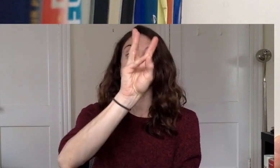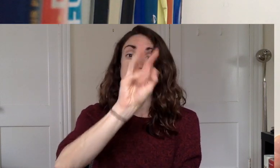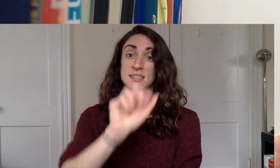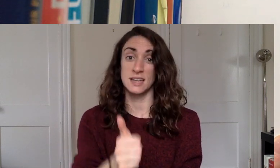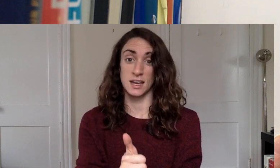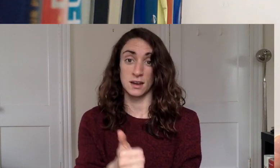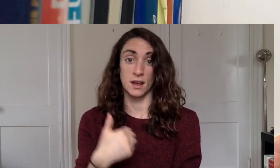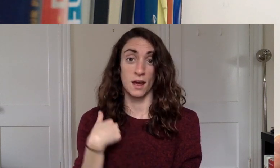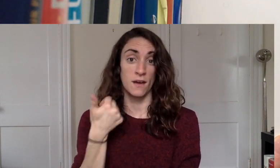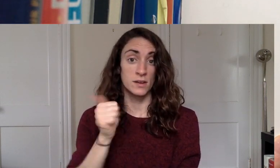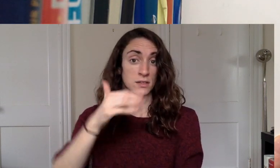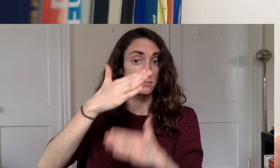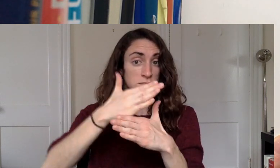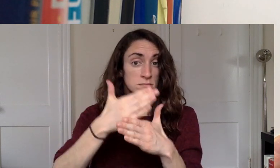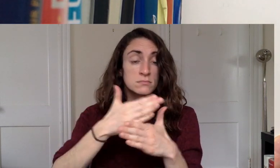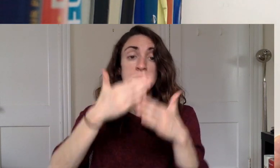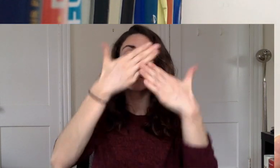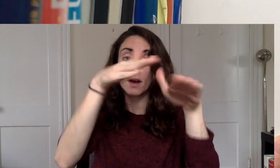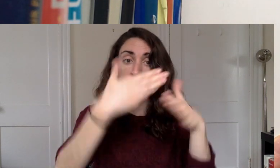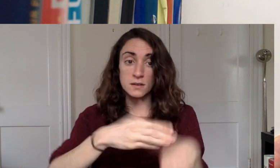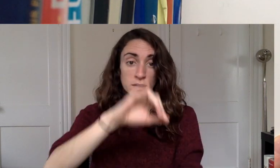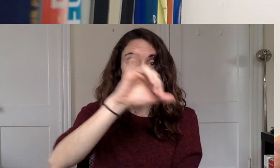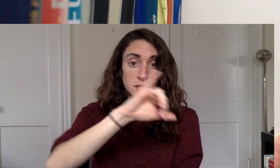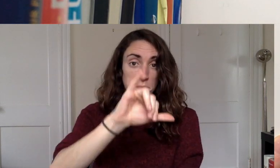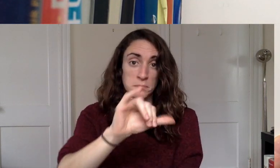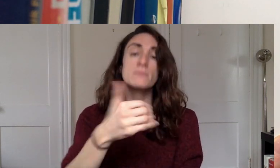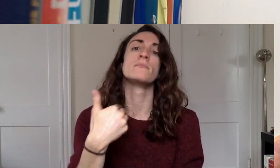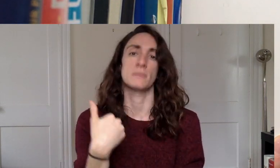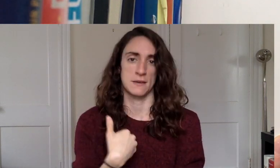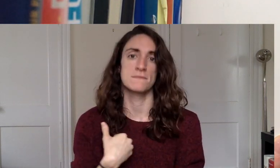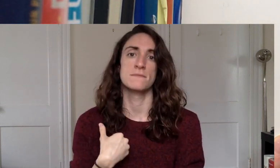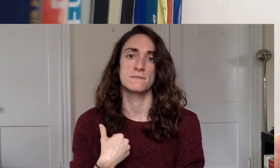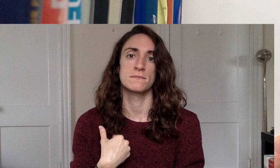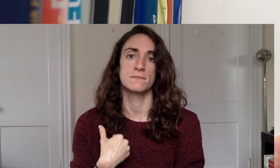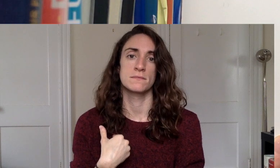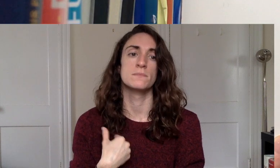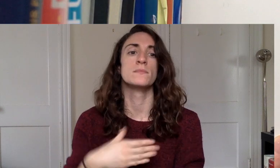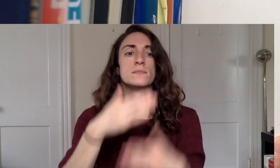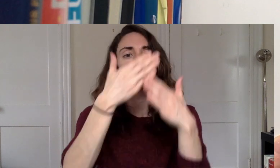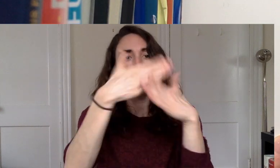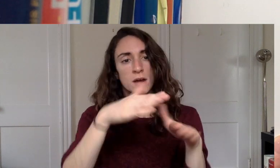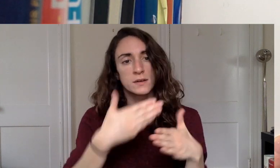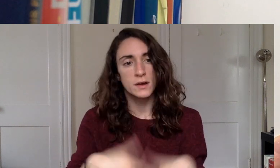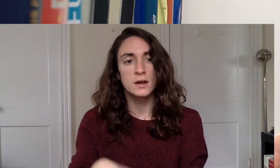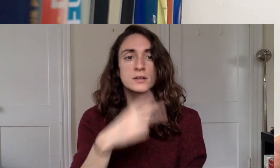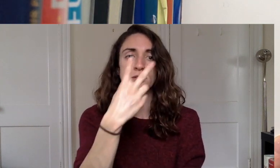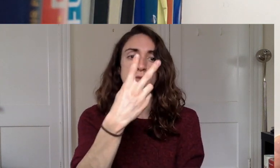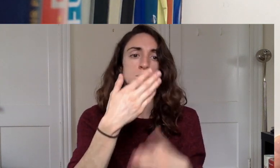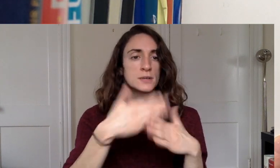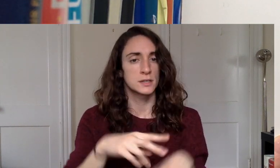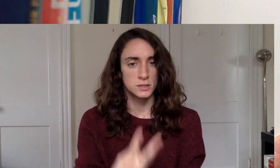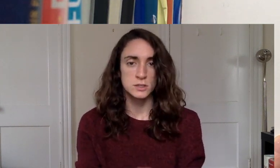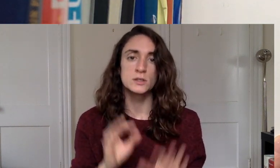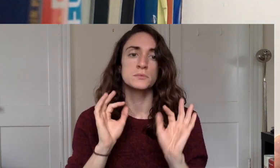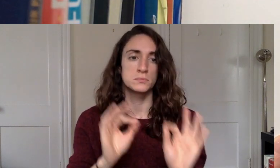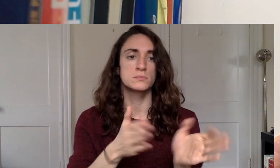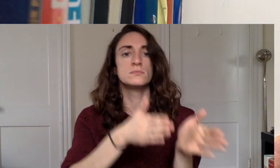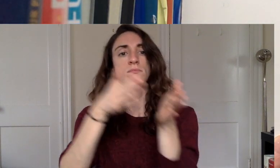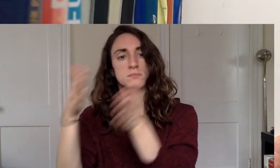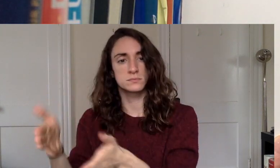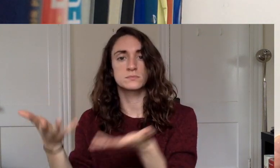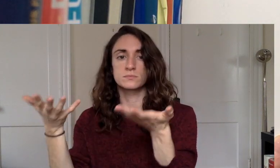denominator. 6 and 10 have a common factor of 2, so you can divide them both by 2, leaving a 3 in the numerator and a 5 in the